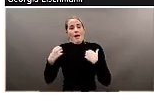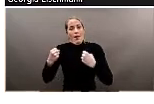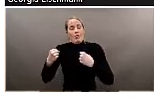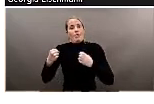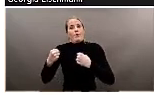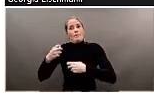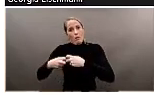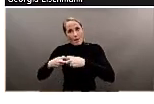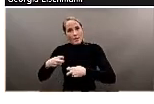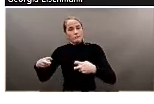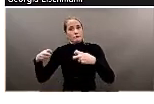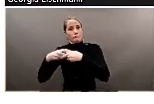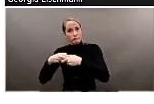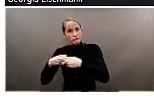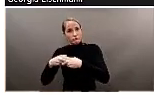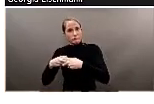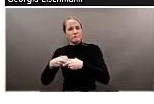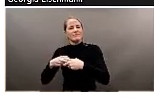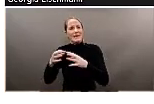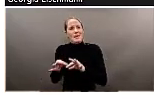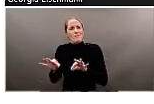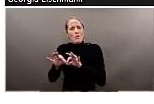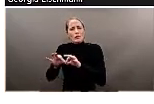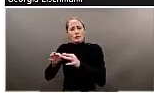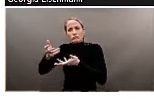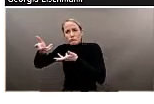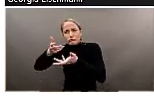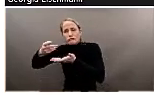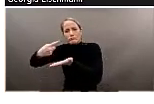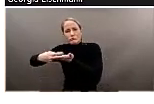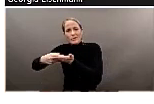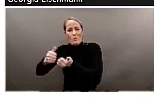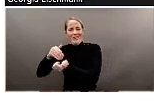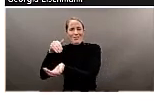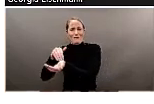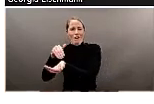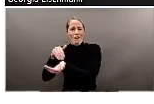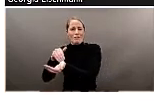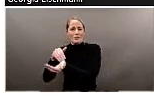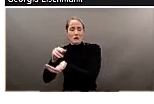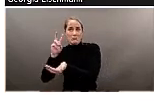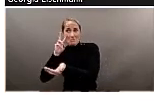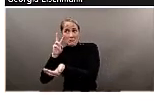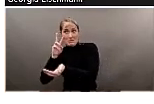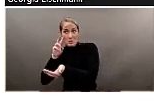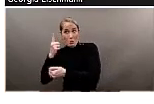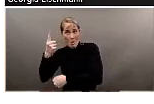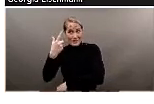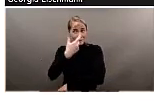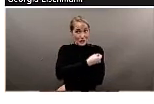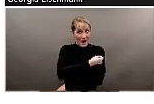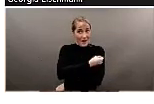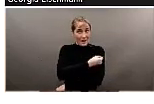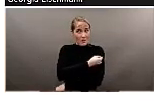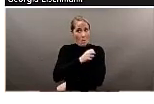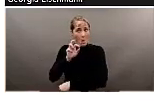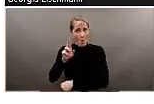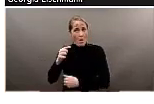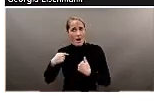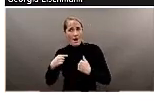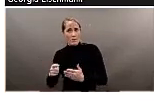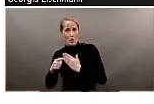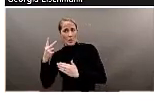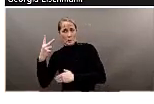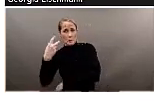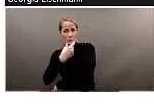then for adults and other individuals that are immunocompromised, additional doses may be required as well. That'll be